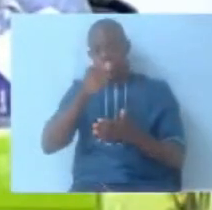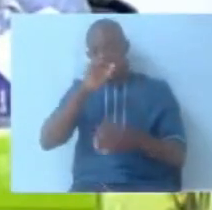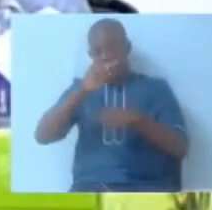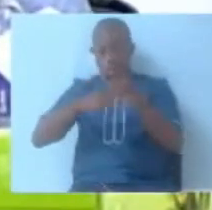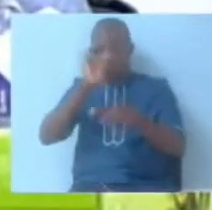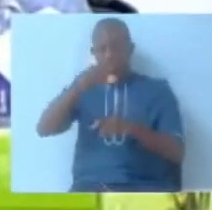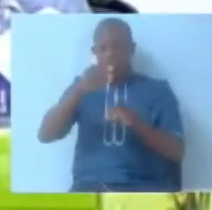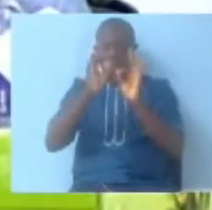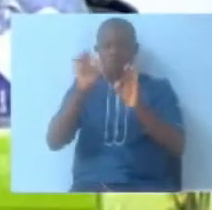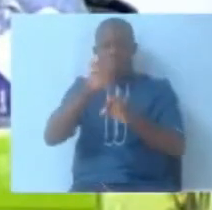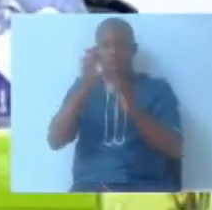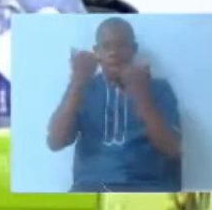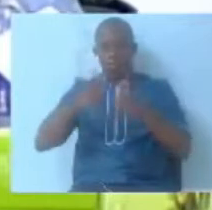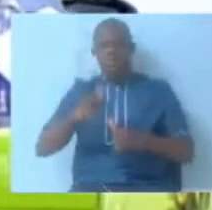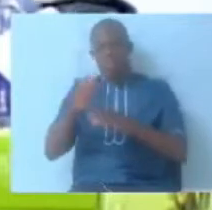I'm